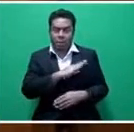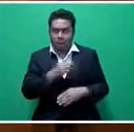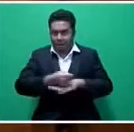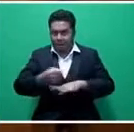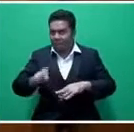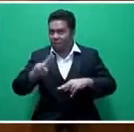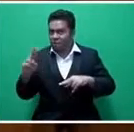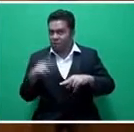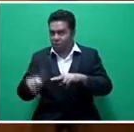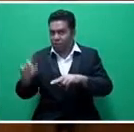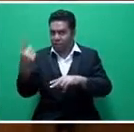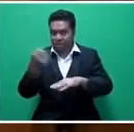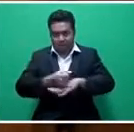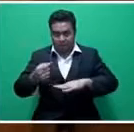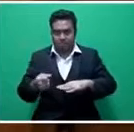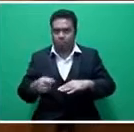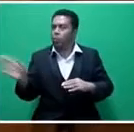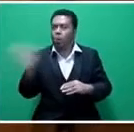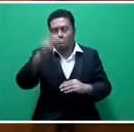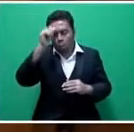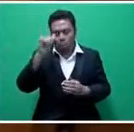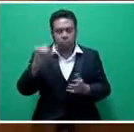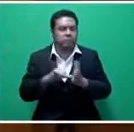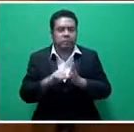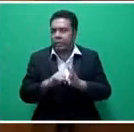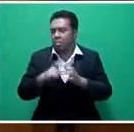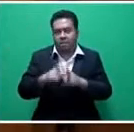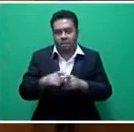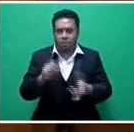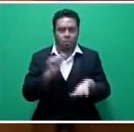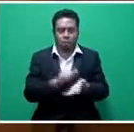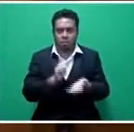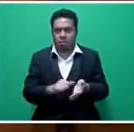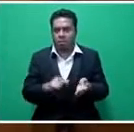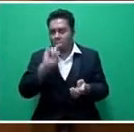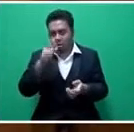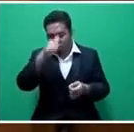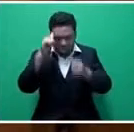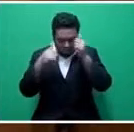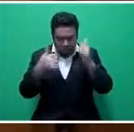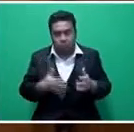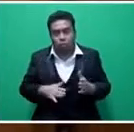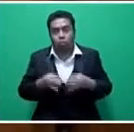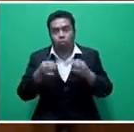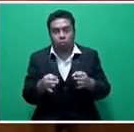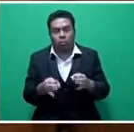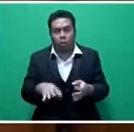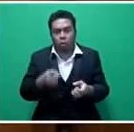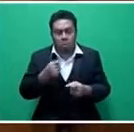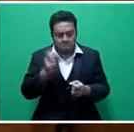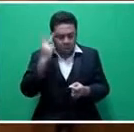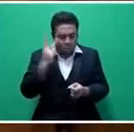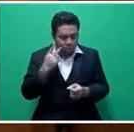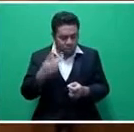we all know the hardships that parents had to face in sending their children to school. Many of our own parents and grandparents know this very well,